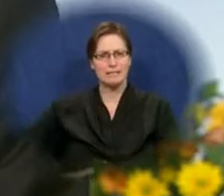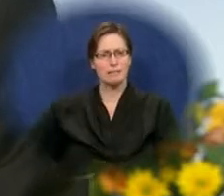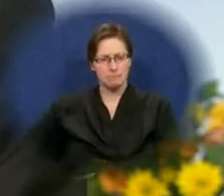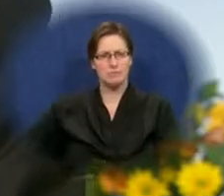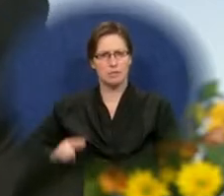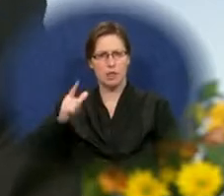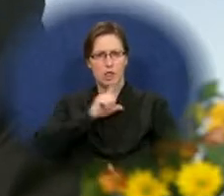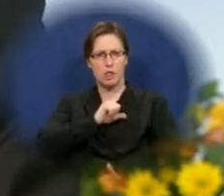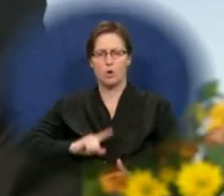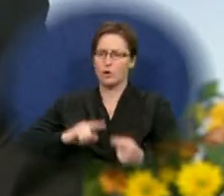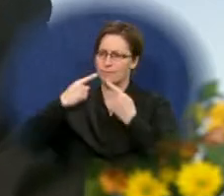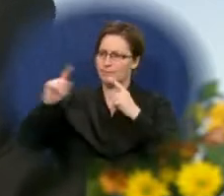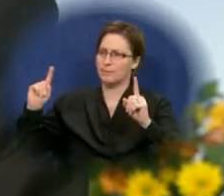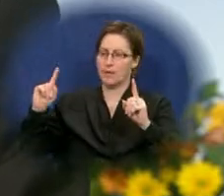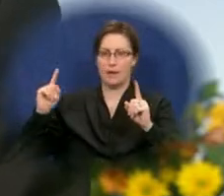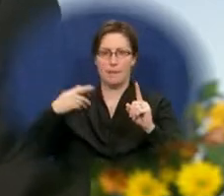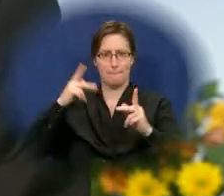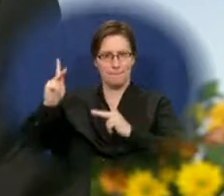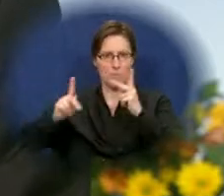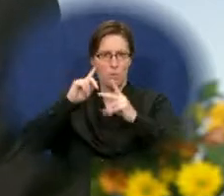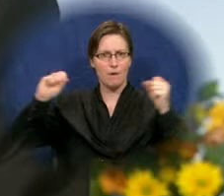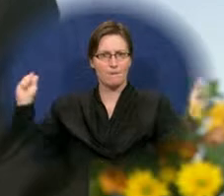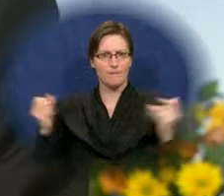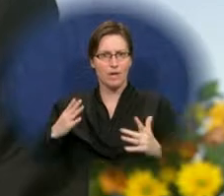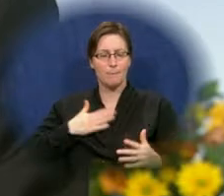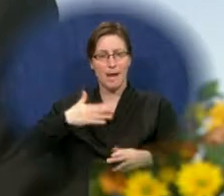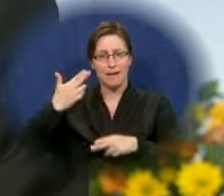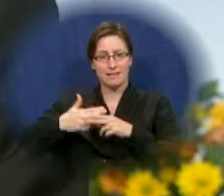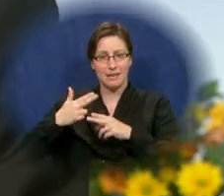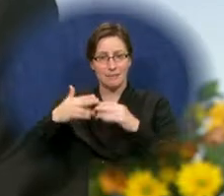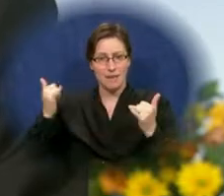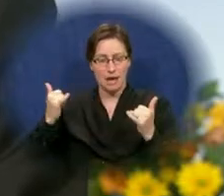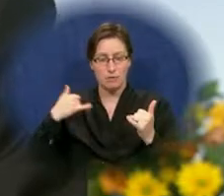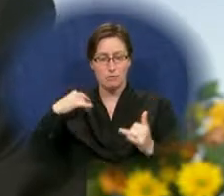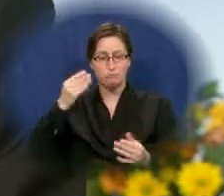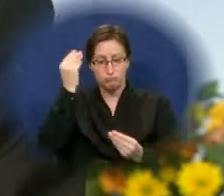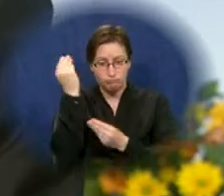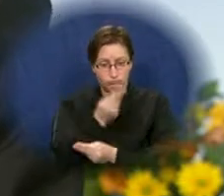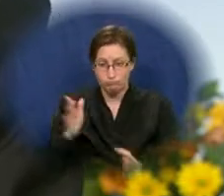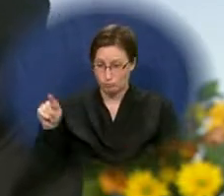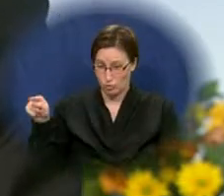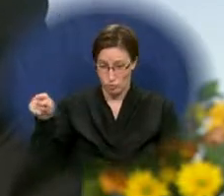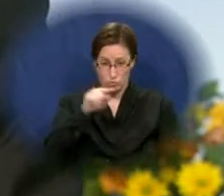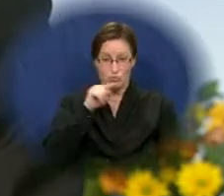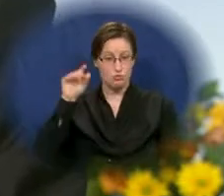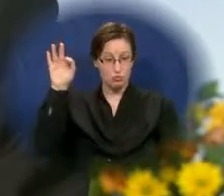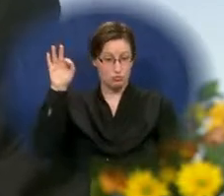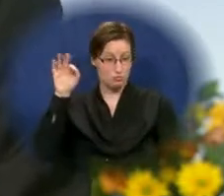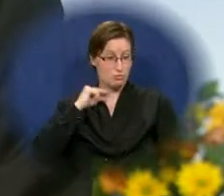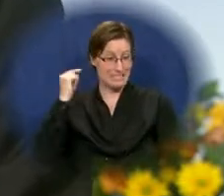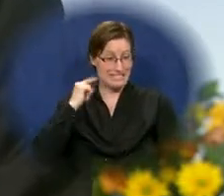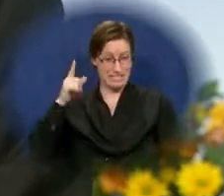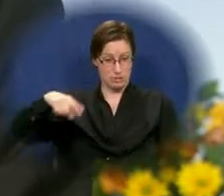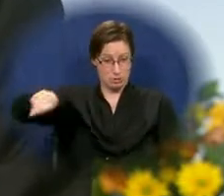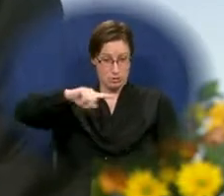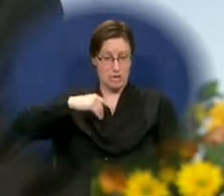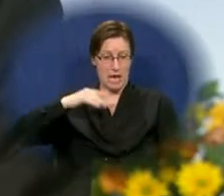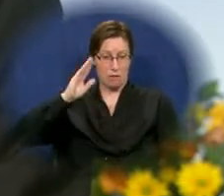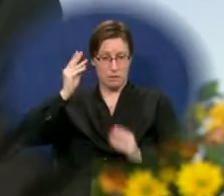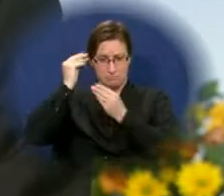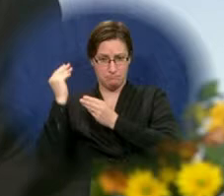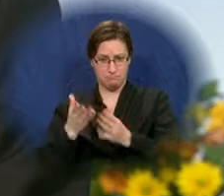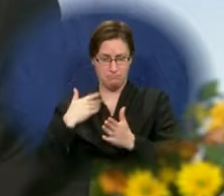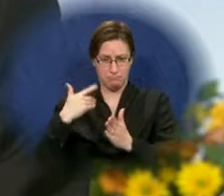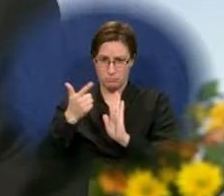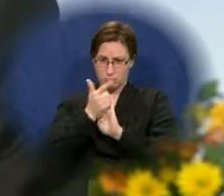will be feared among the nations. And now, O priests, this commandment is for you. If you do